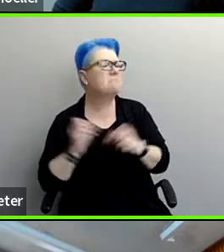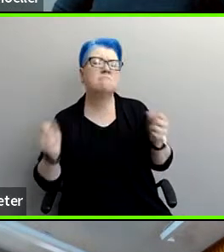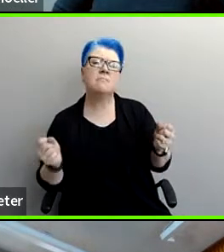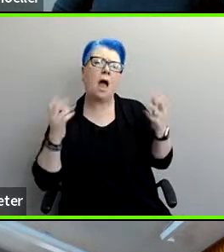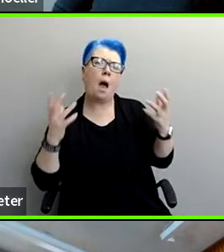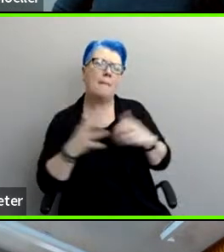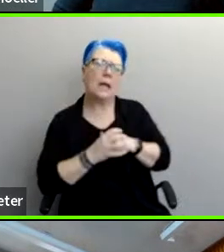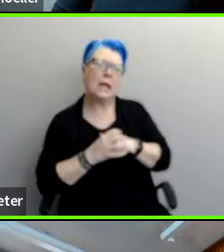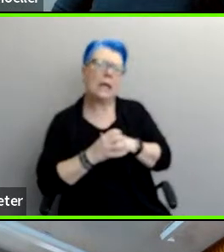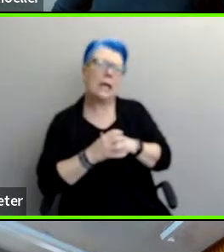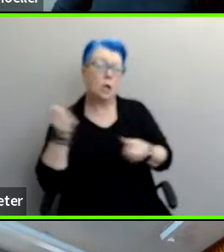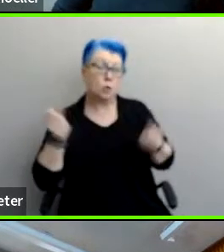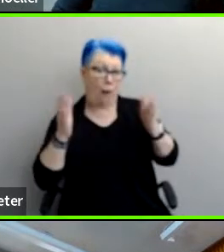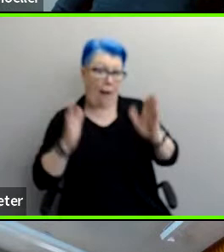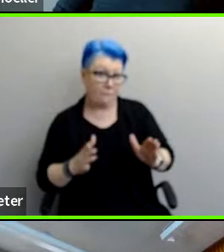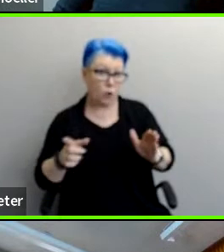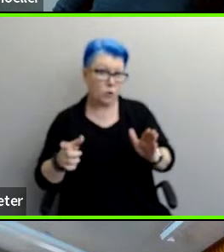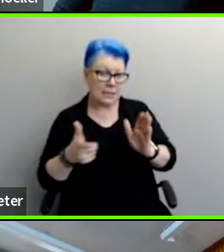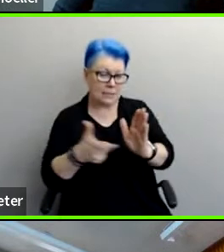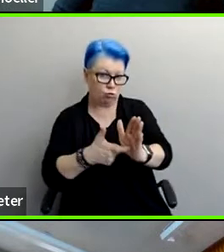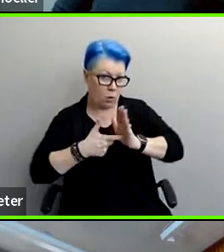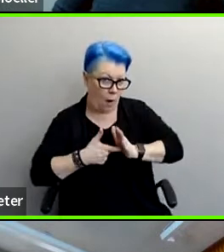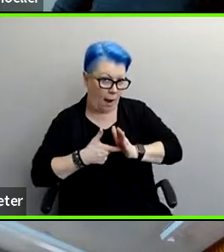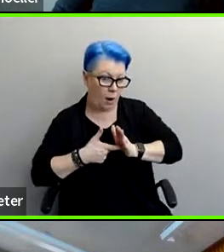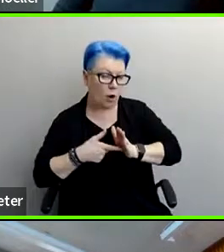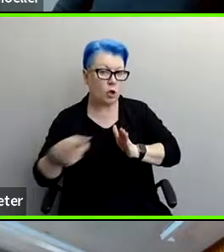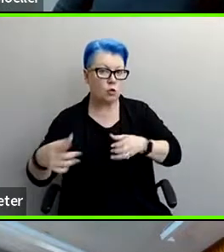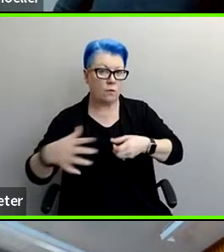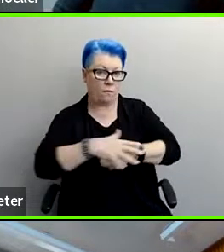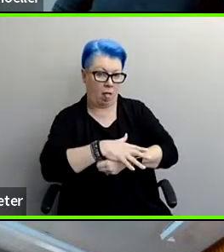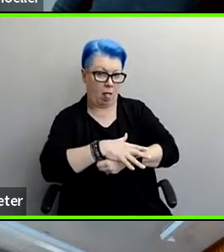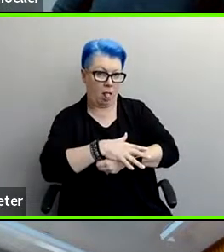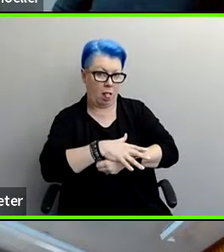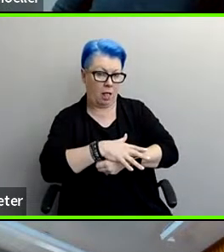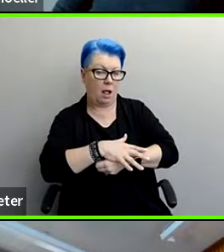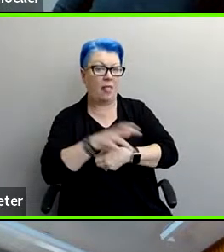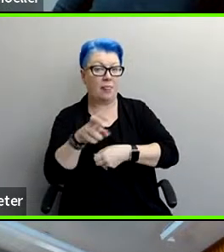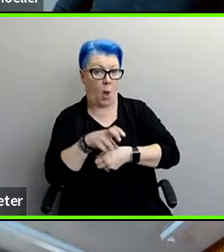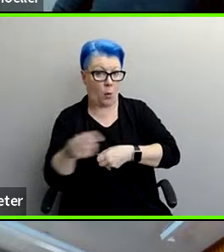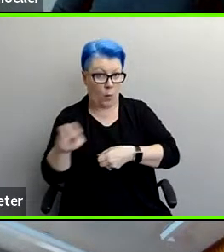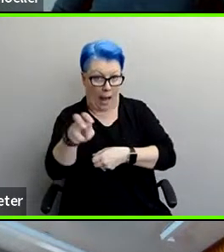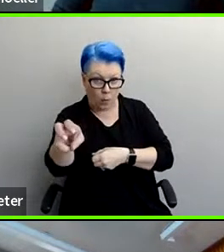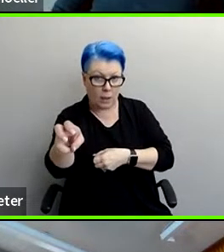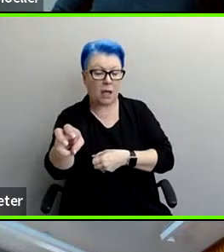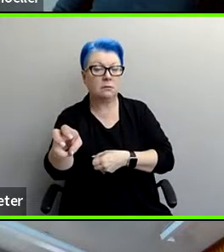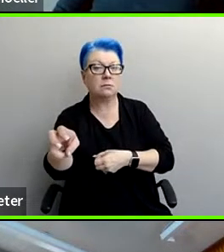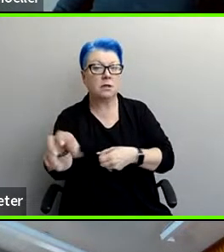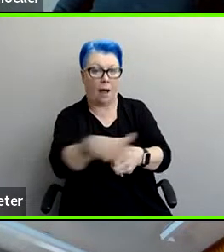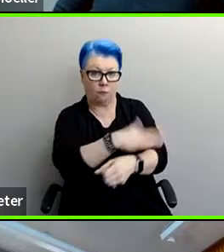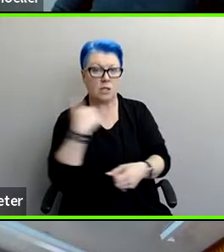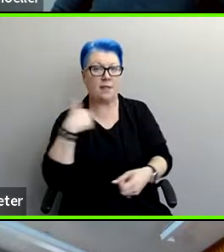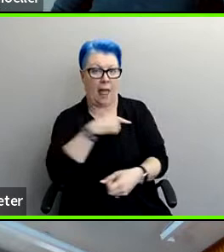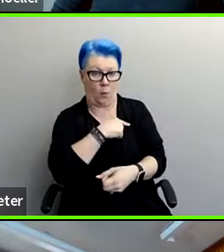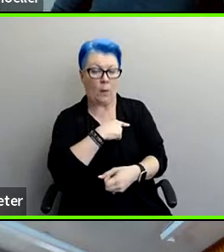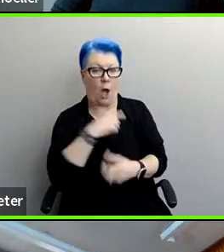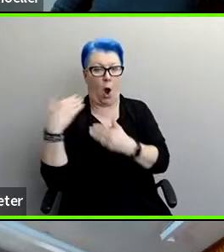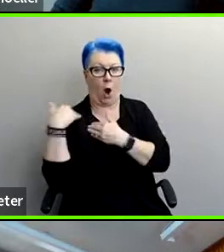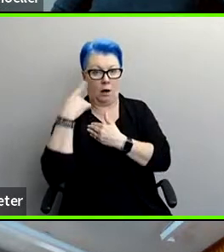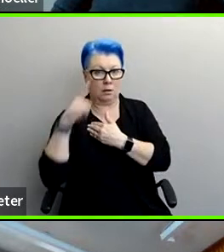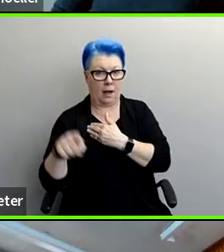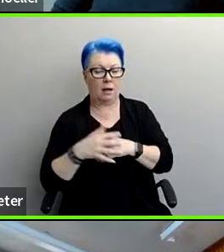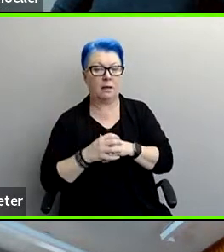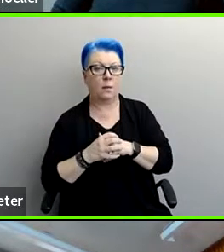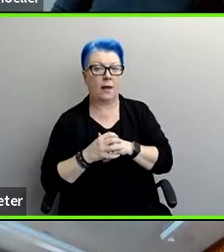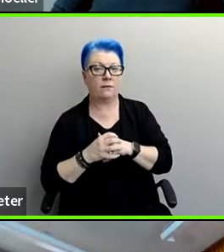How many drivers is required to fulfill the routing that we have?